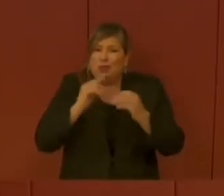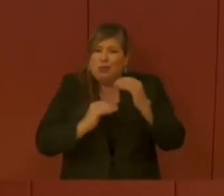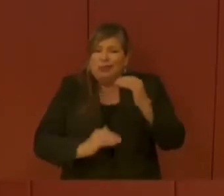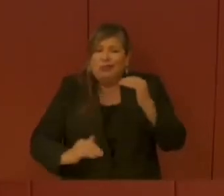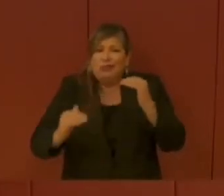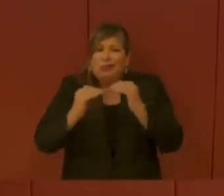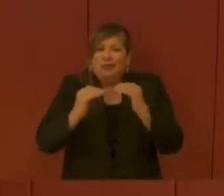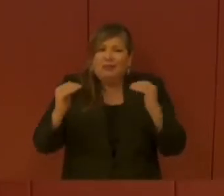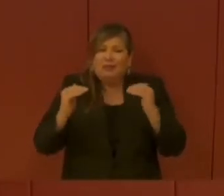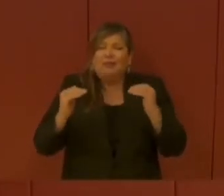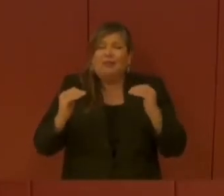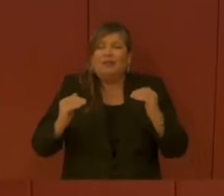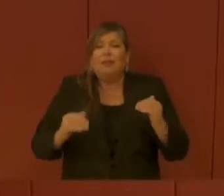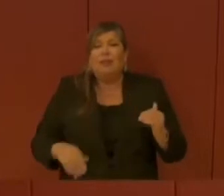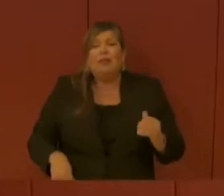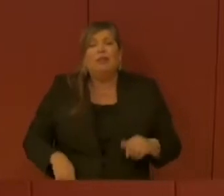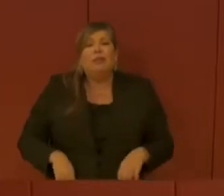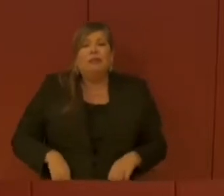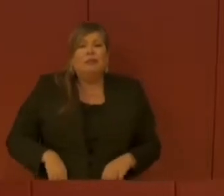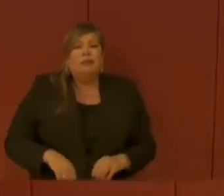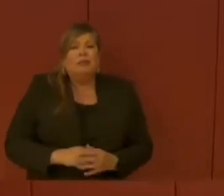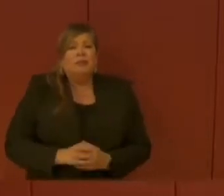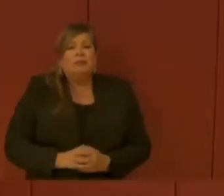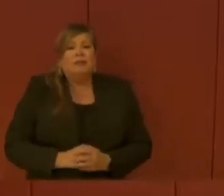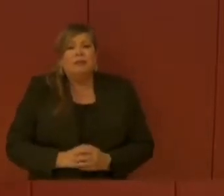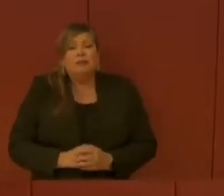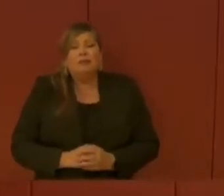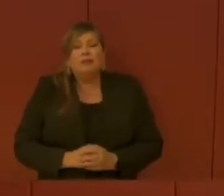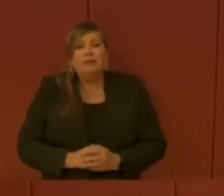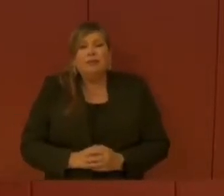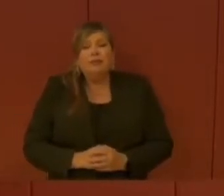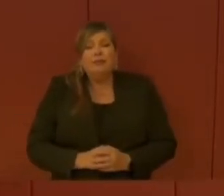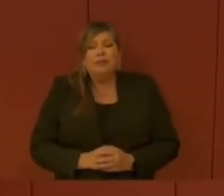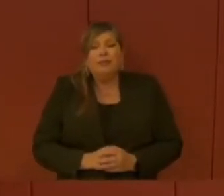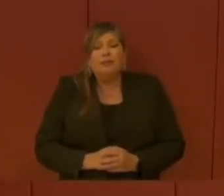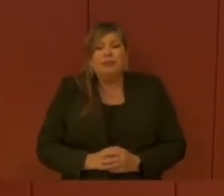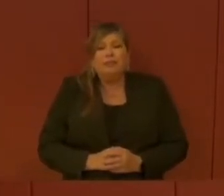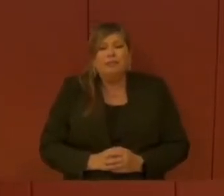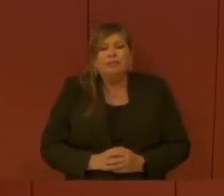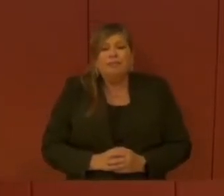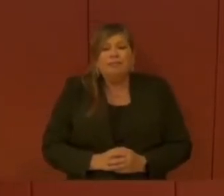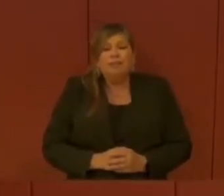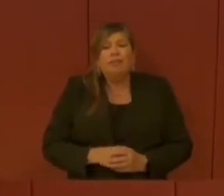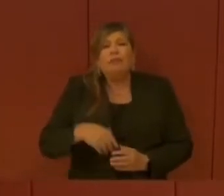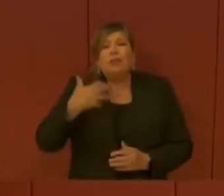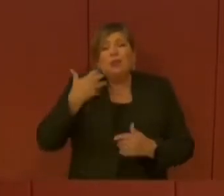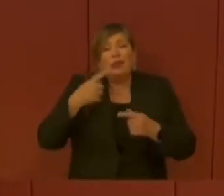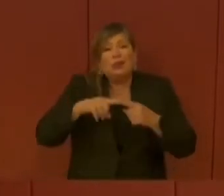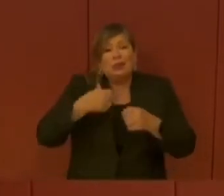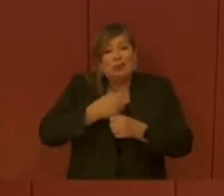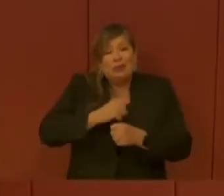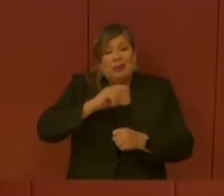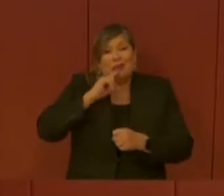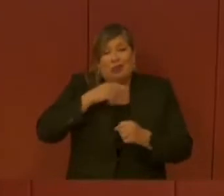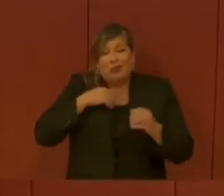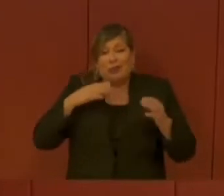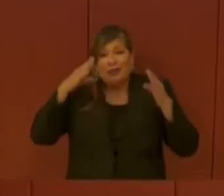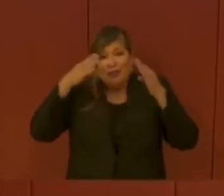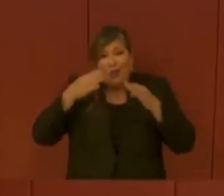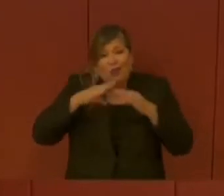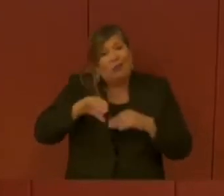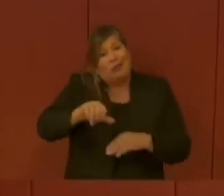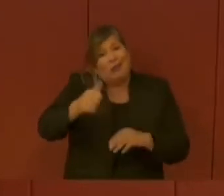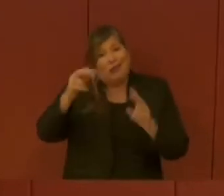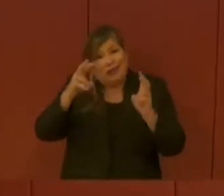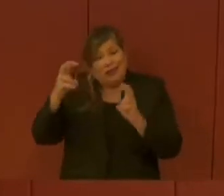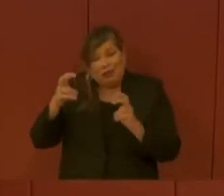issue of equity. I'll close because it doesn't get as much attention as it deserves. But when you